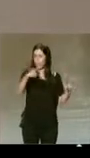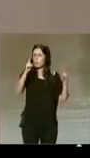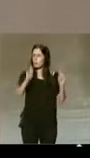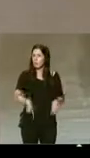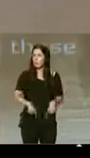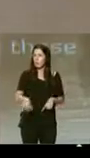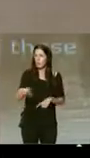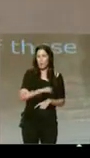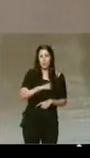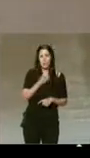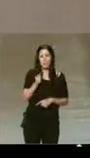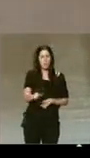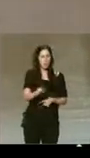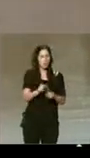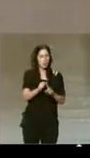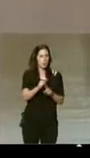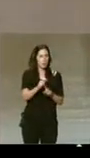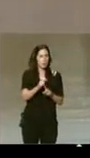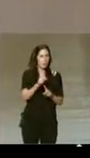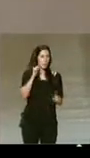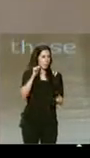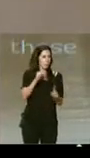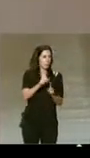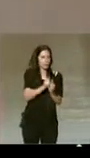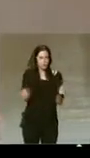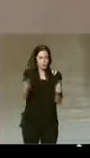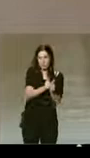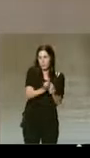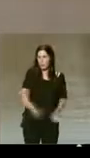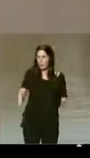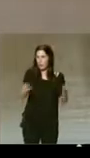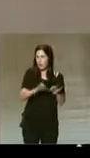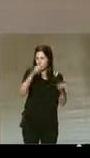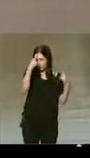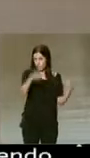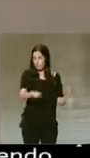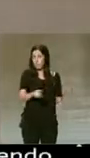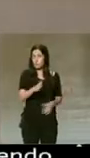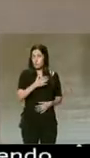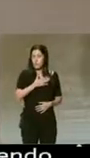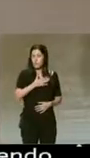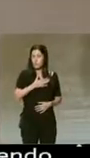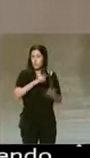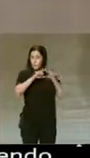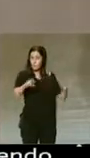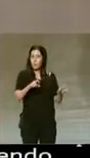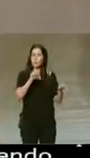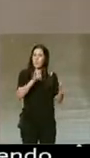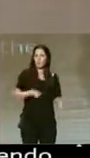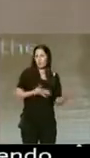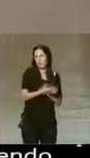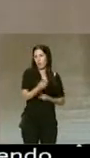who want to withdraw money from the ATM without onlookers around, but on the other